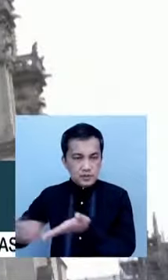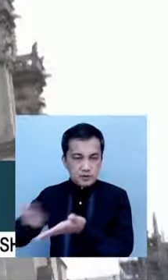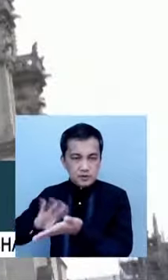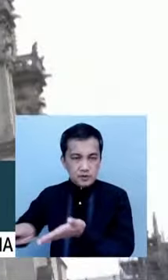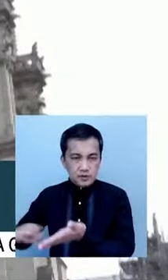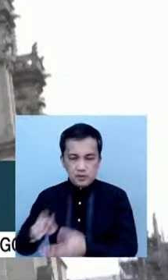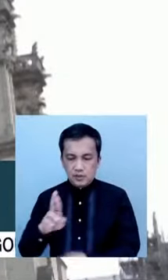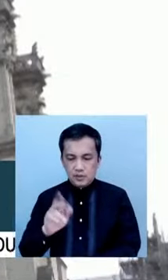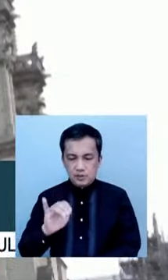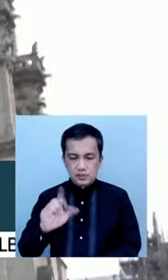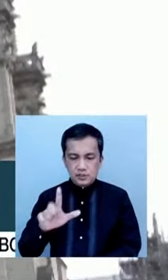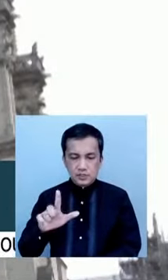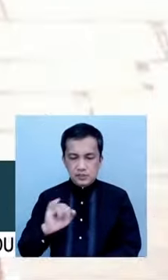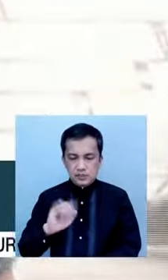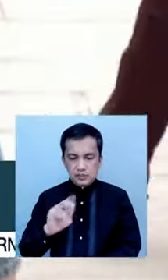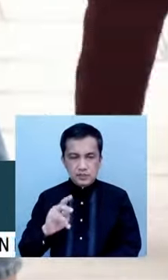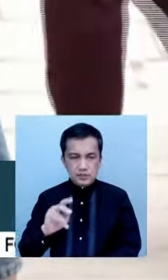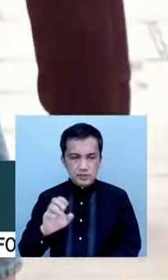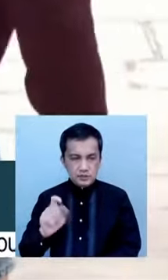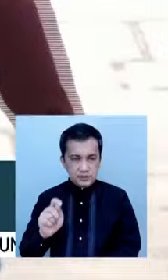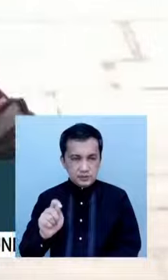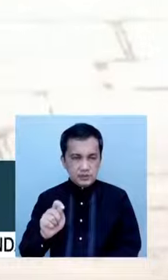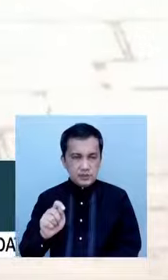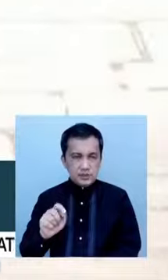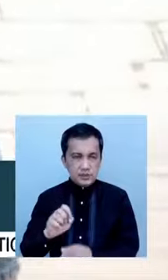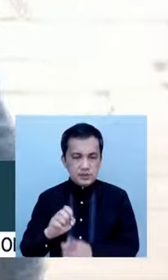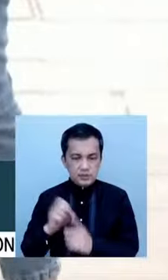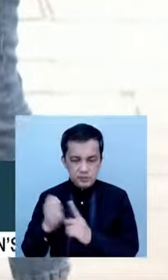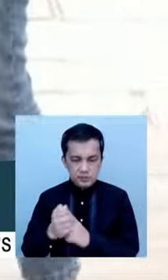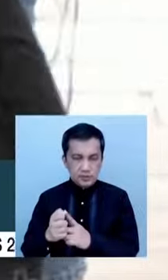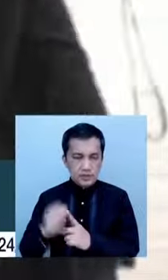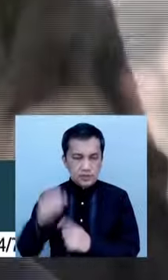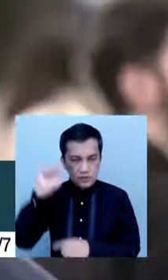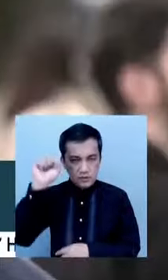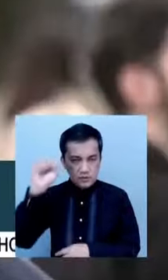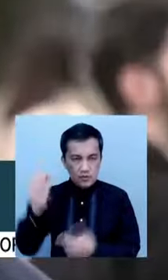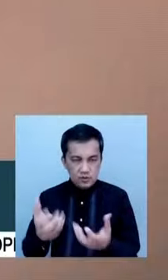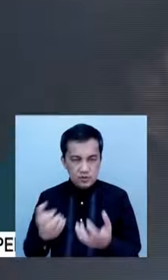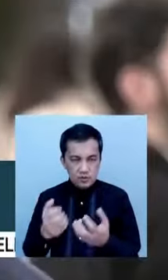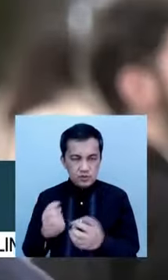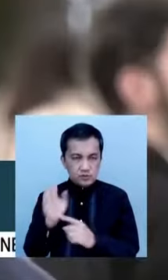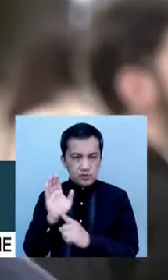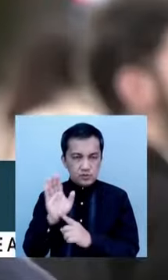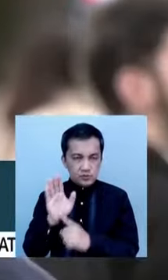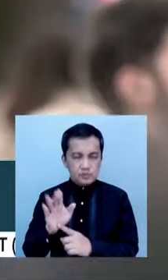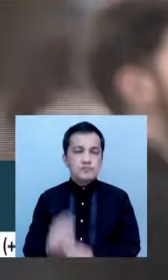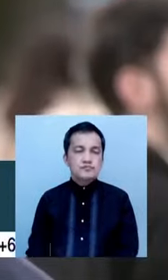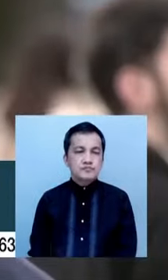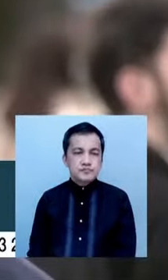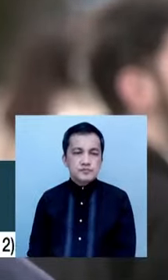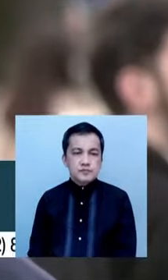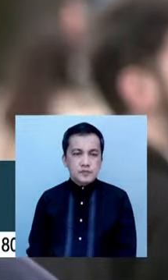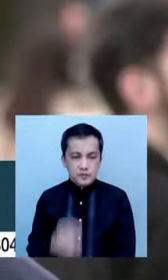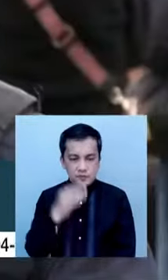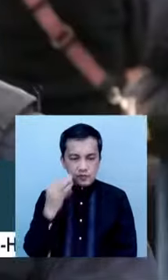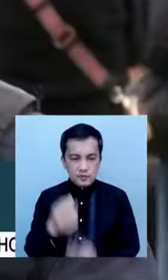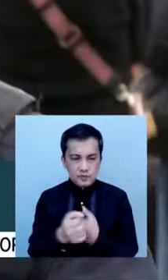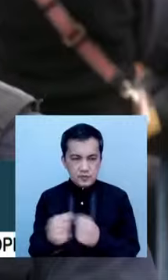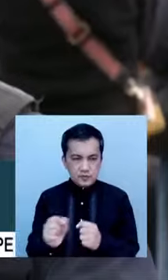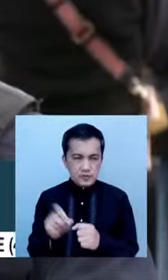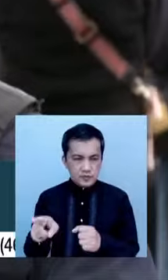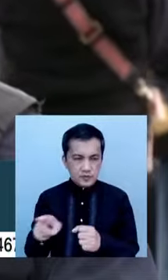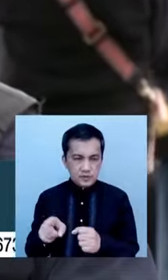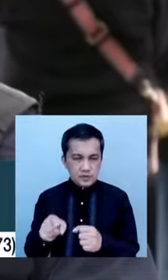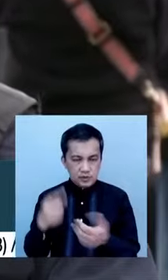radical Islamists and radical environmental activists who want to hold protests. French security forces are screening up to 1 million